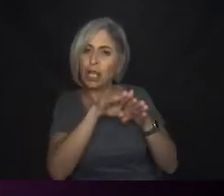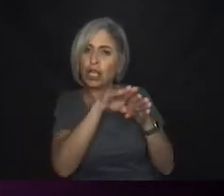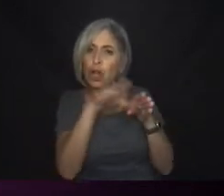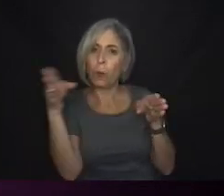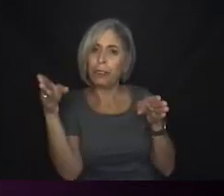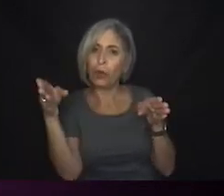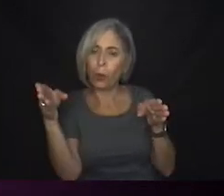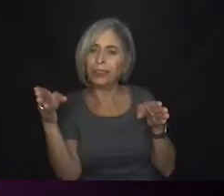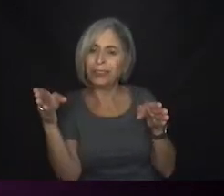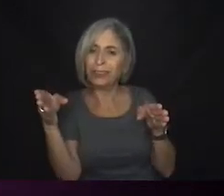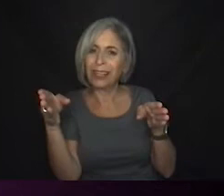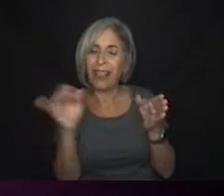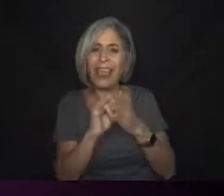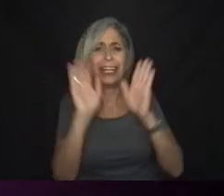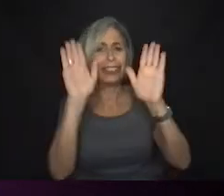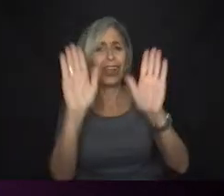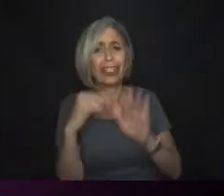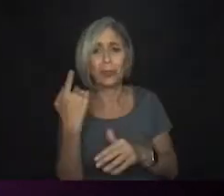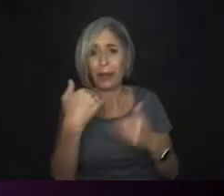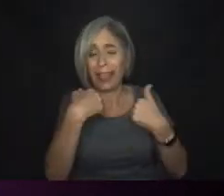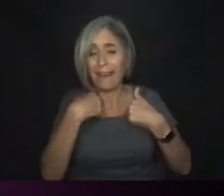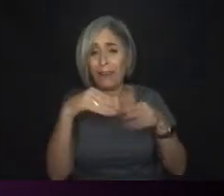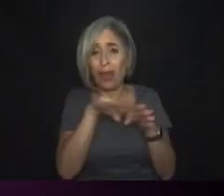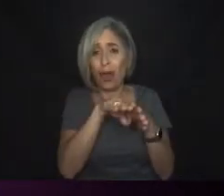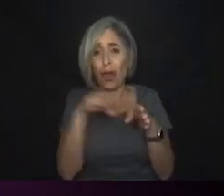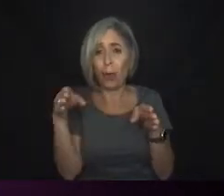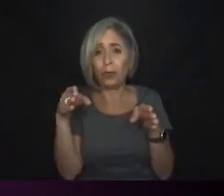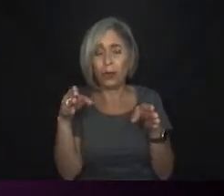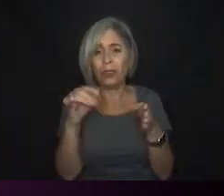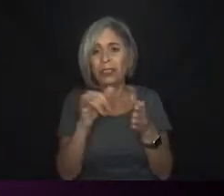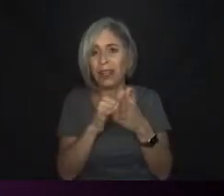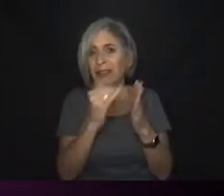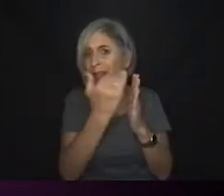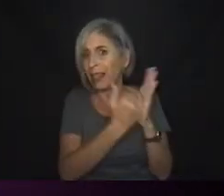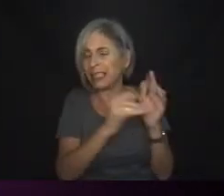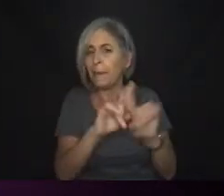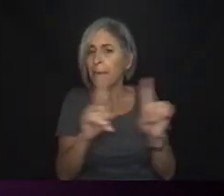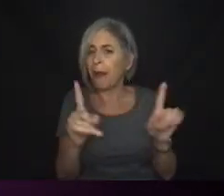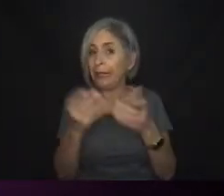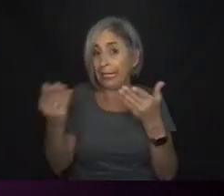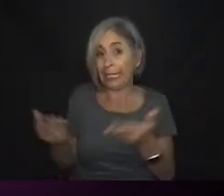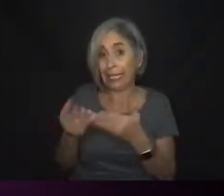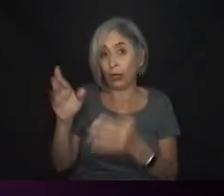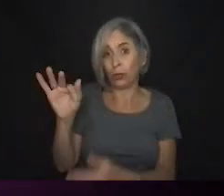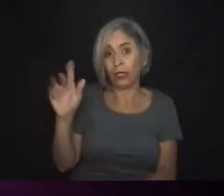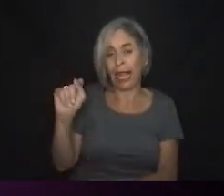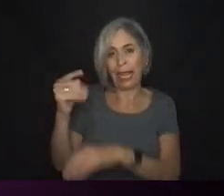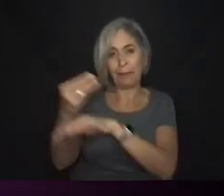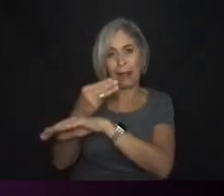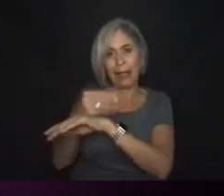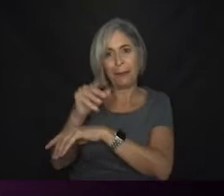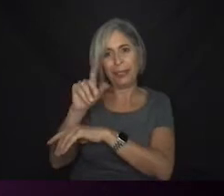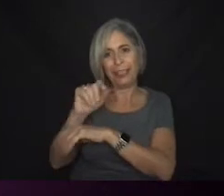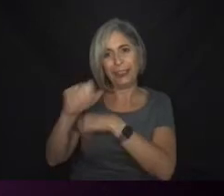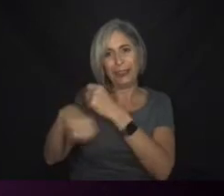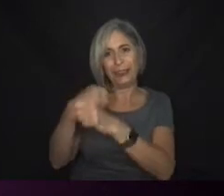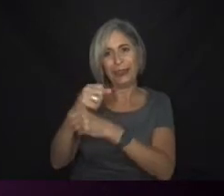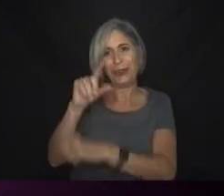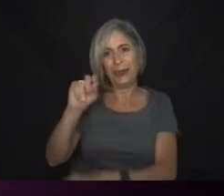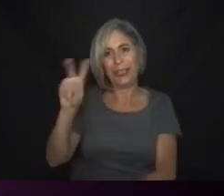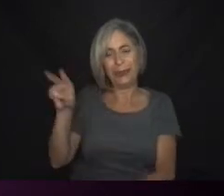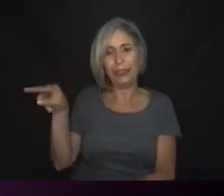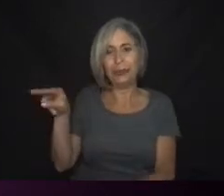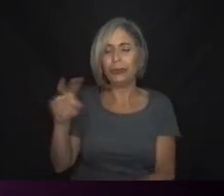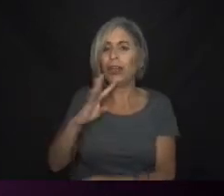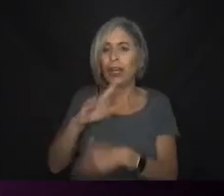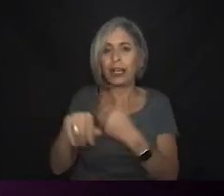And that's awesome that we have that. Open source is a blessing, but here at React Miami 2022, in a talk about